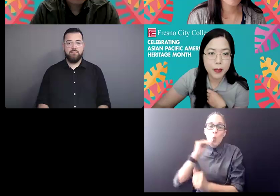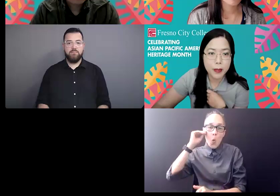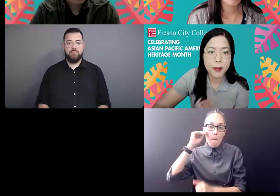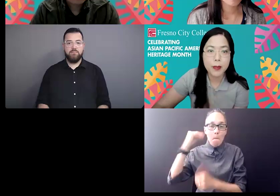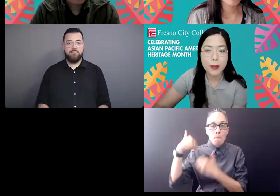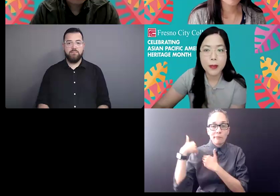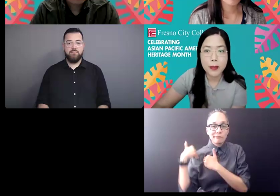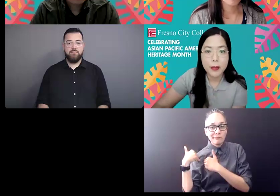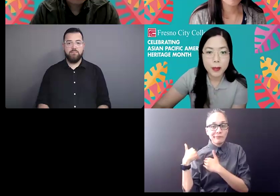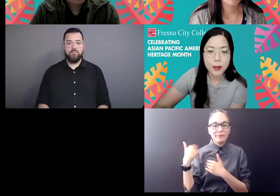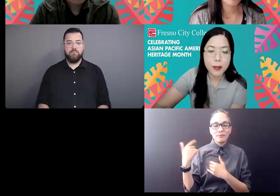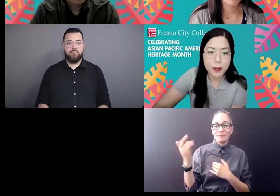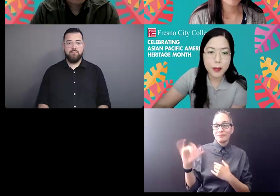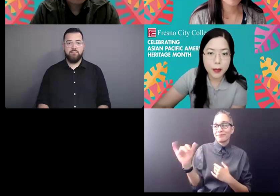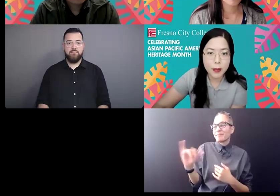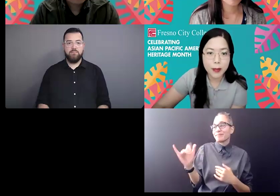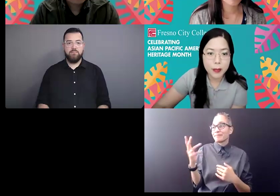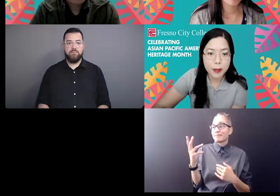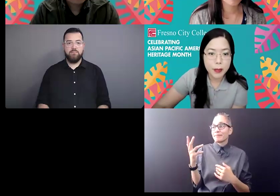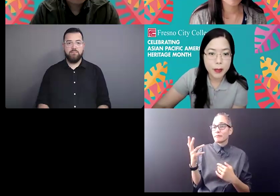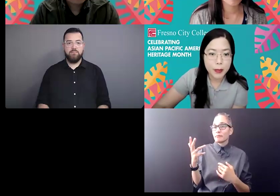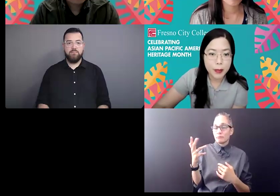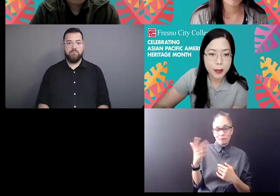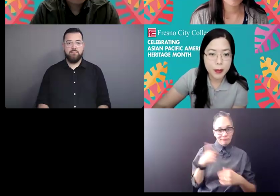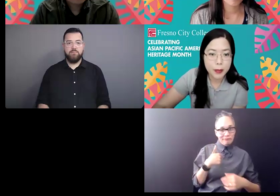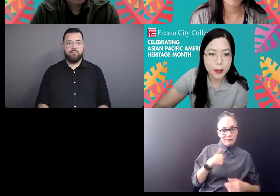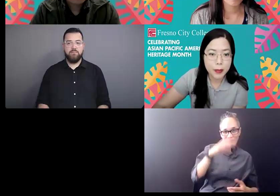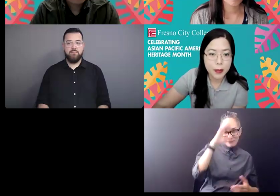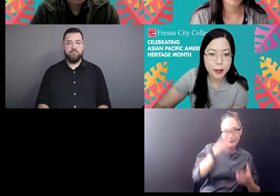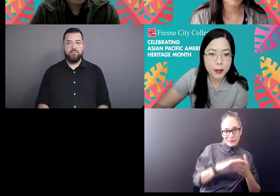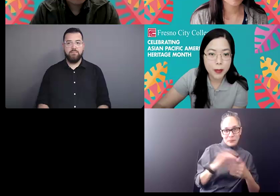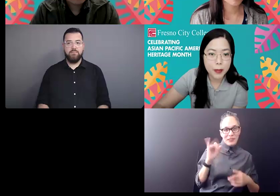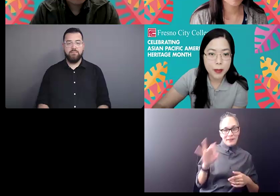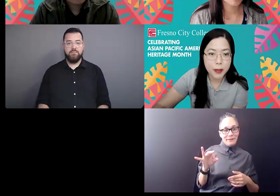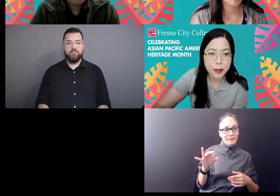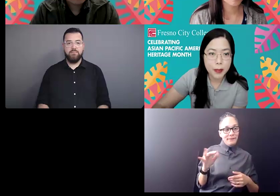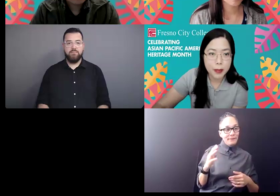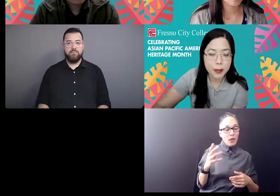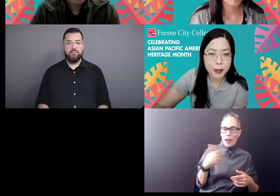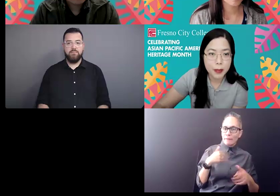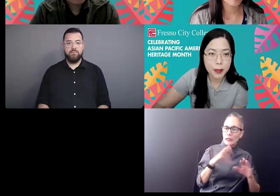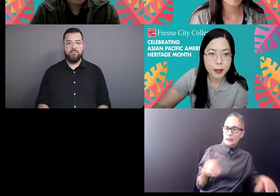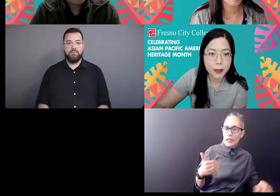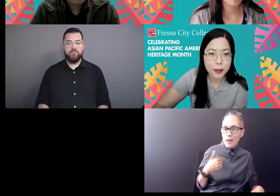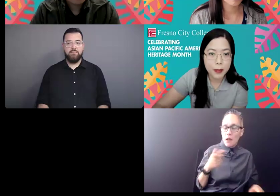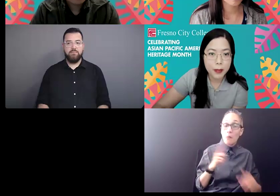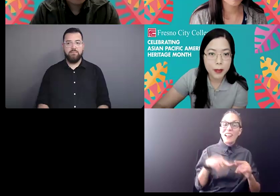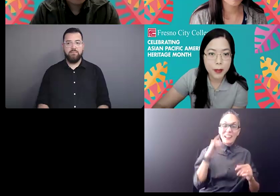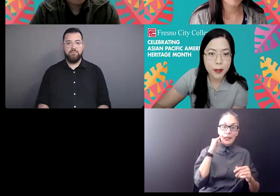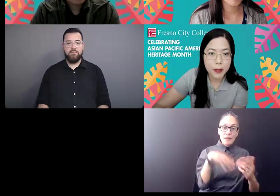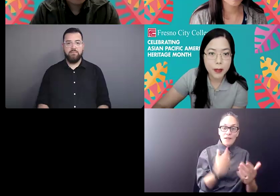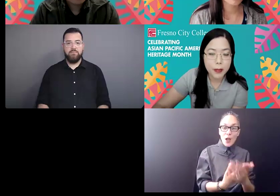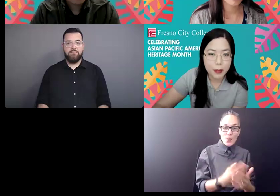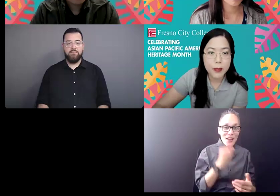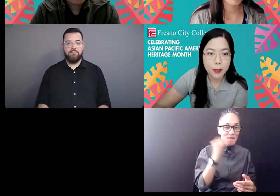And, like if as a husband, if I had, with kids, like coming home, like